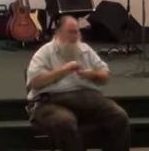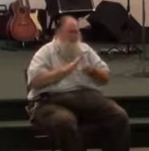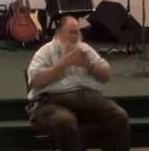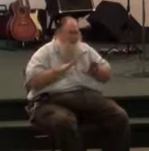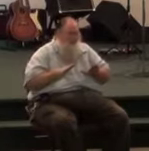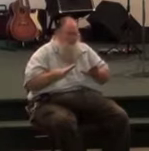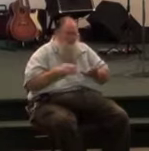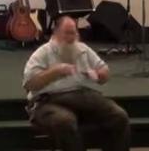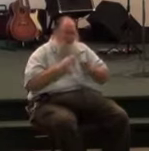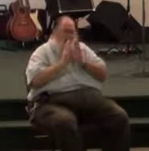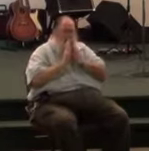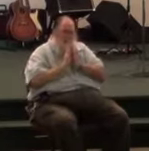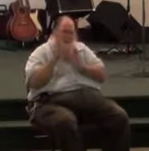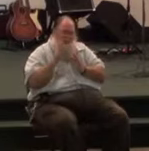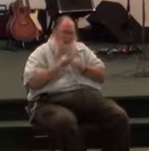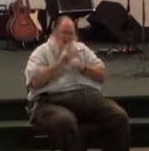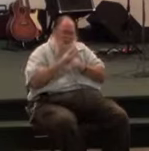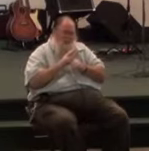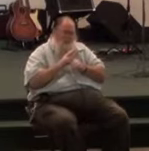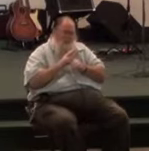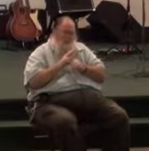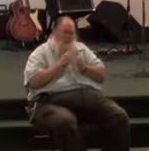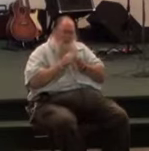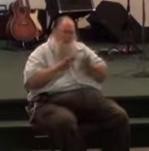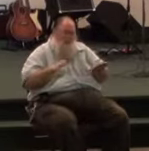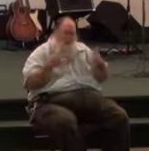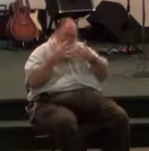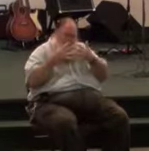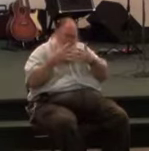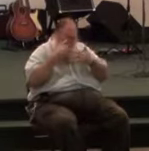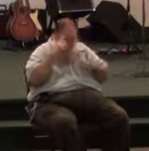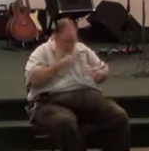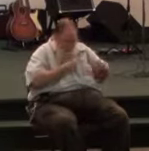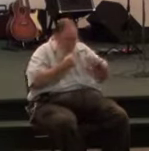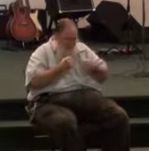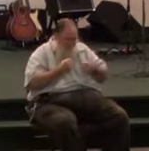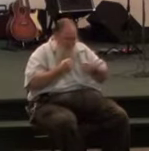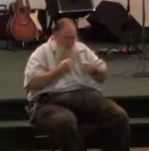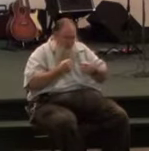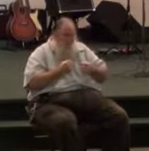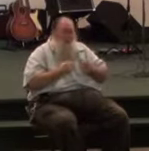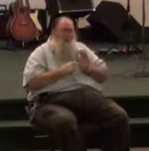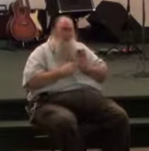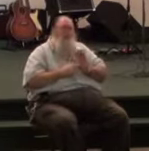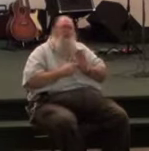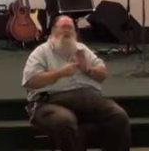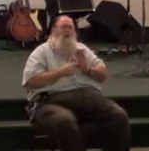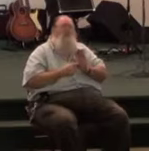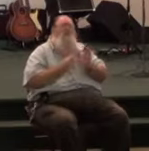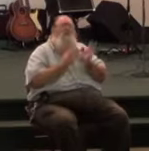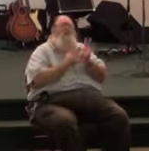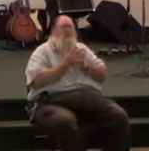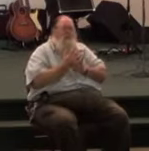Lord, I pray that you would use them fearlessly and boldly to set the example of Jesus Christ no matter where they